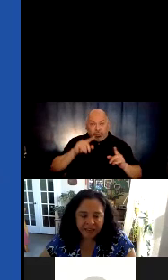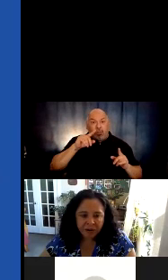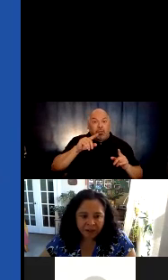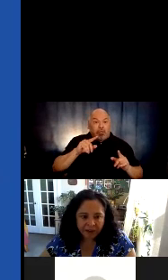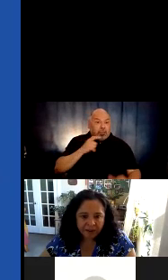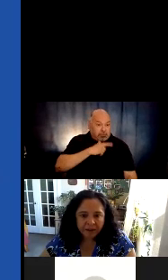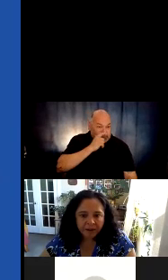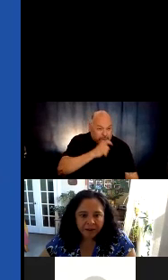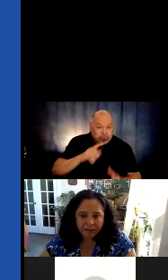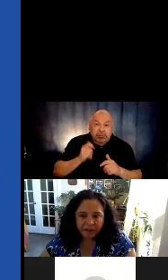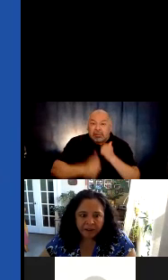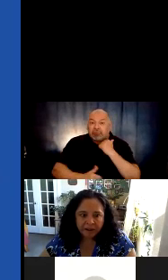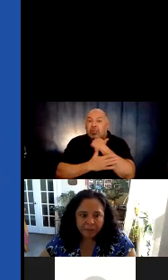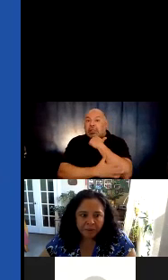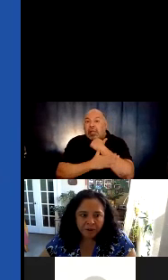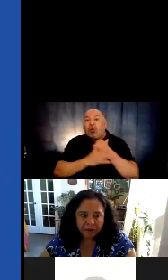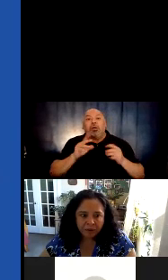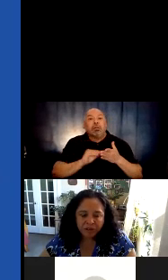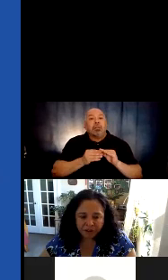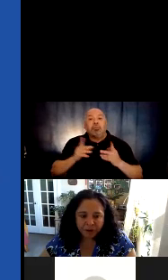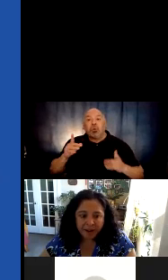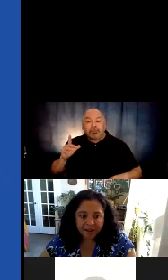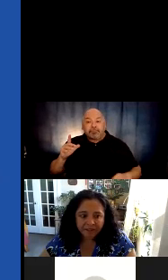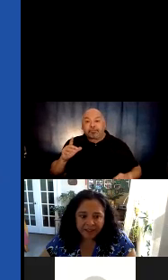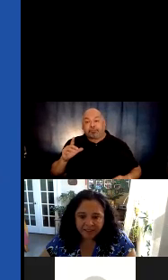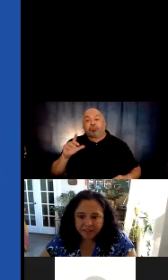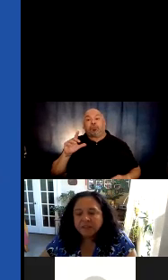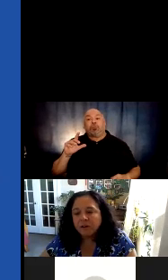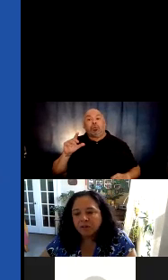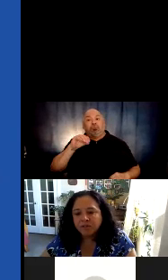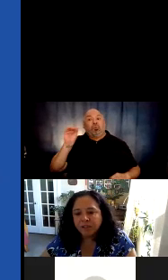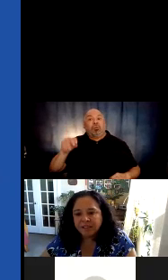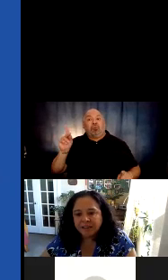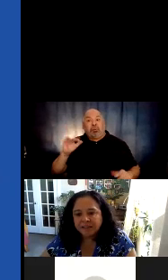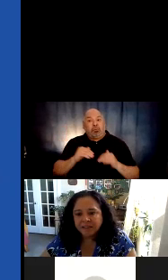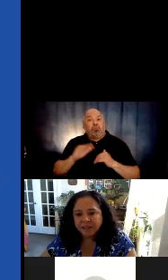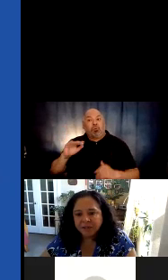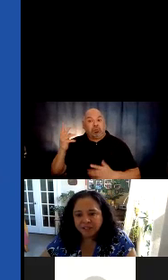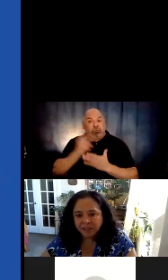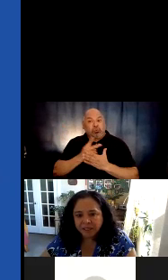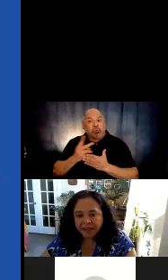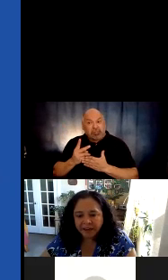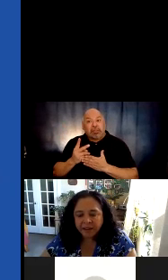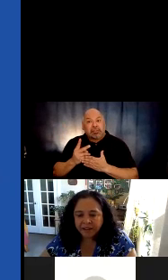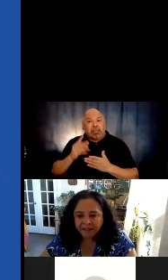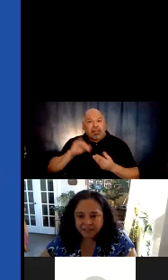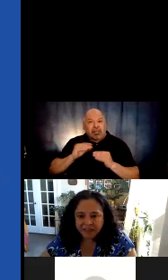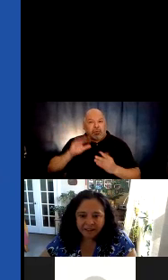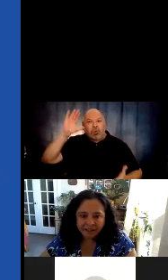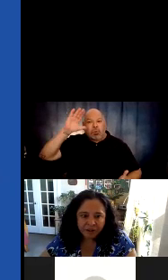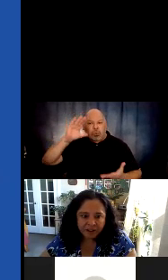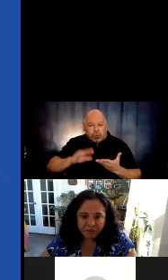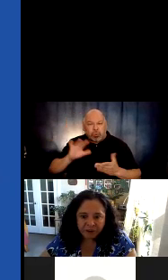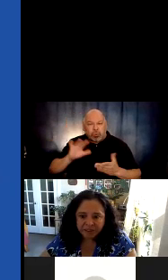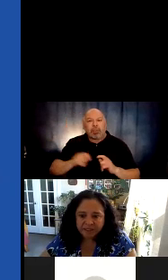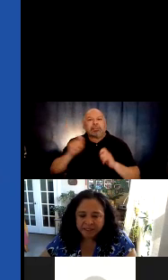in a county, the rate of cases over 14 days continues to decline. That is exactly